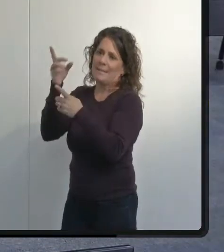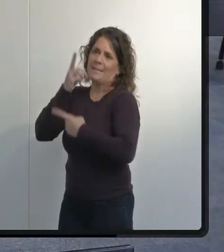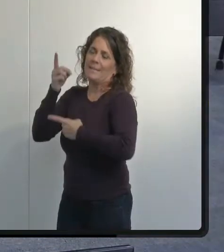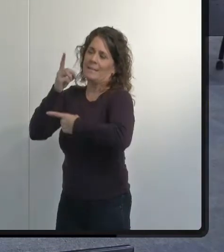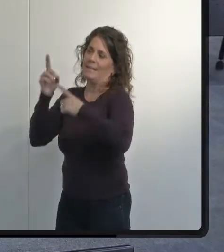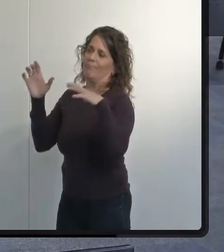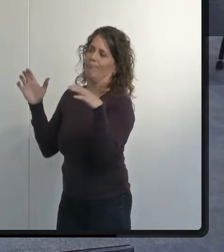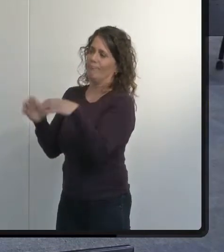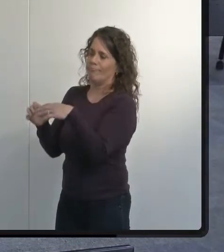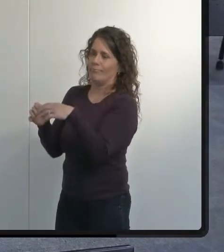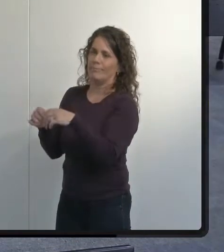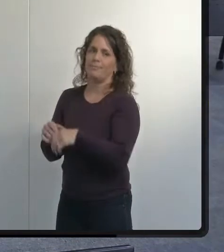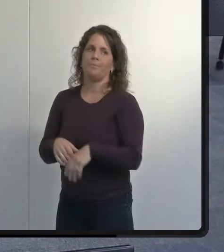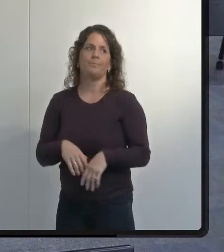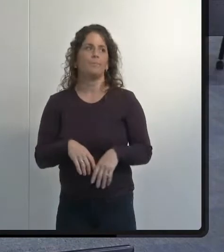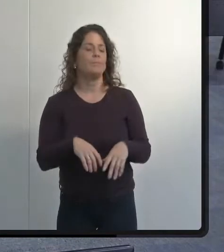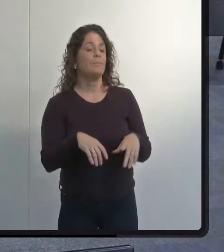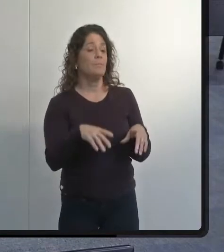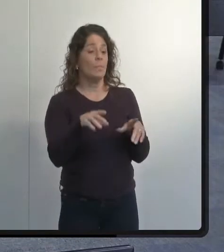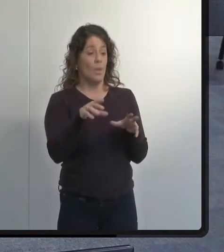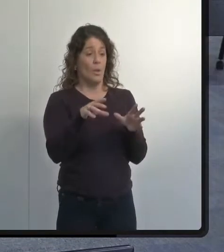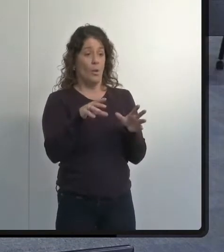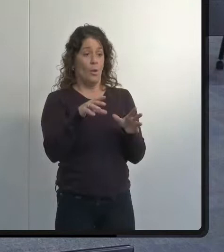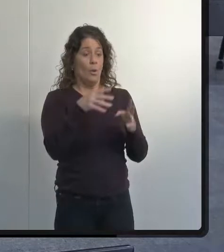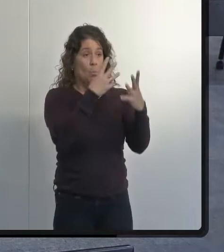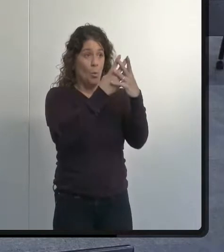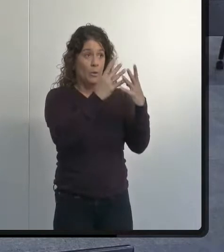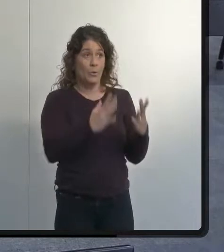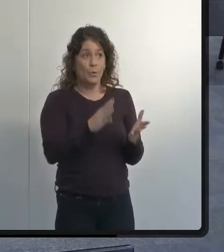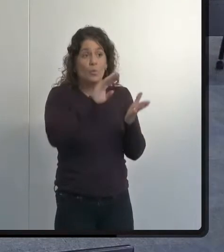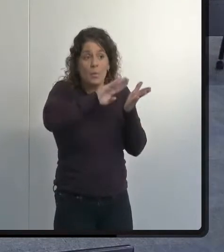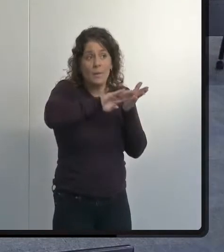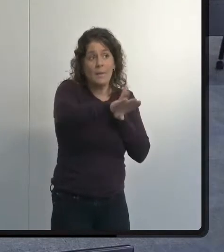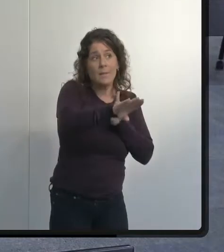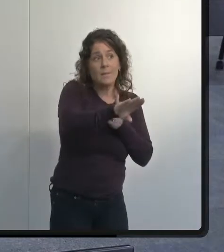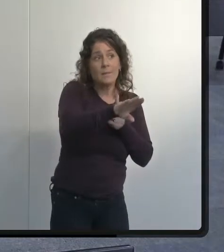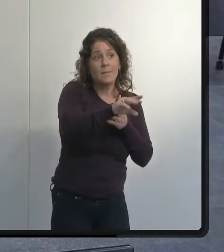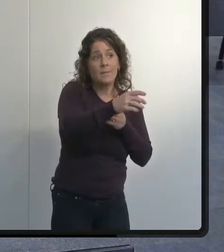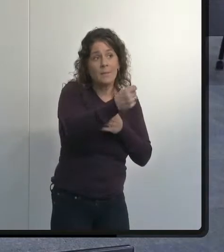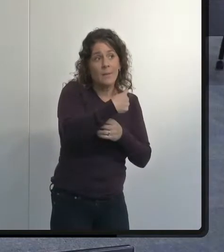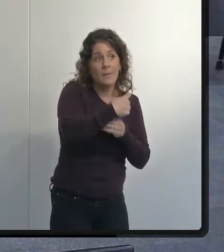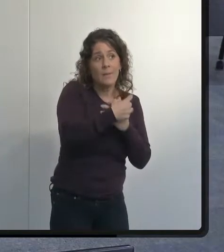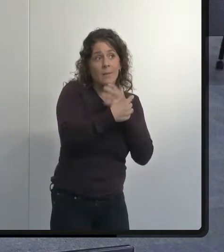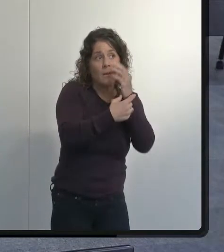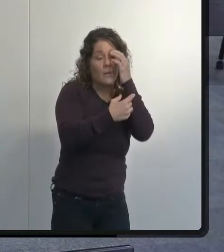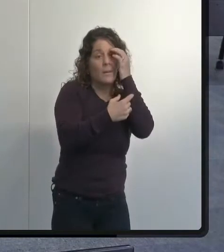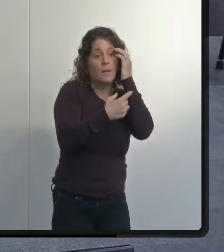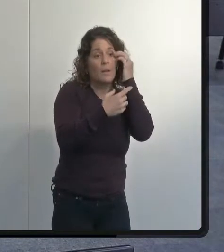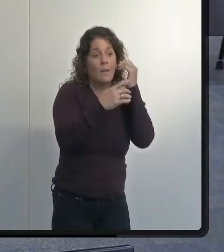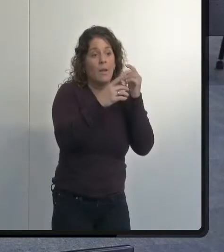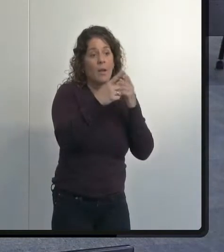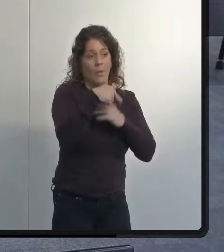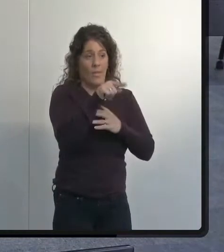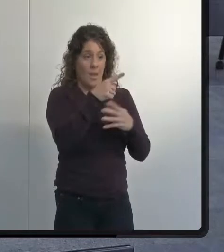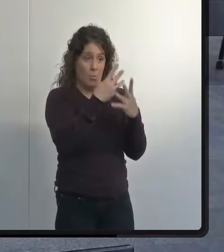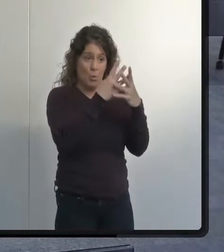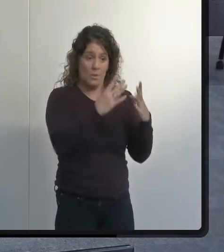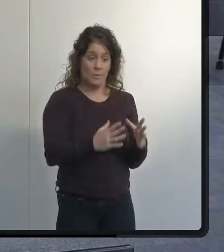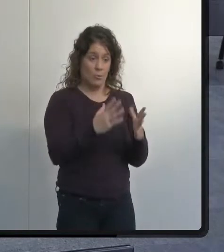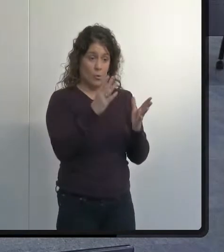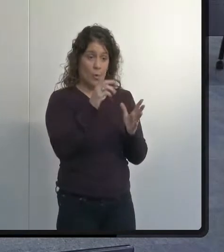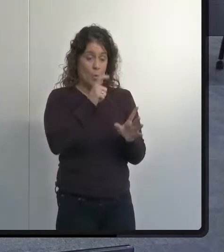release of prisoners, is there any sort of testing that's happening if a prisoner is released? Are they tested before they're